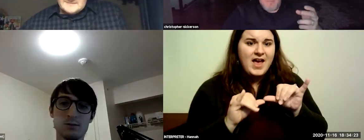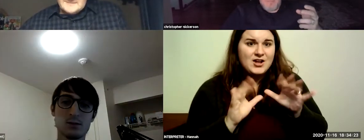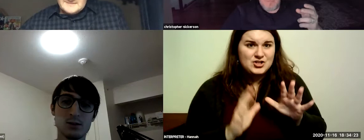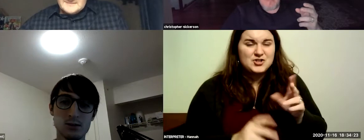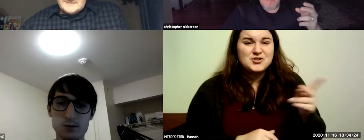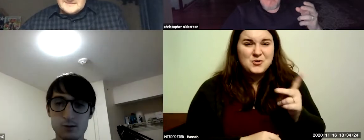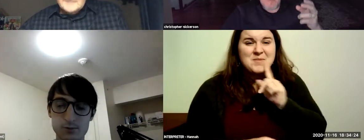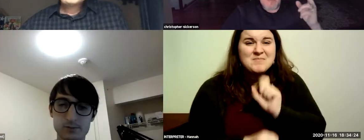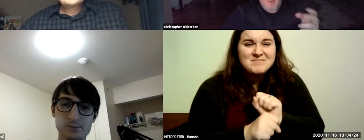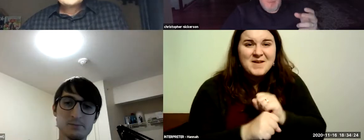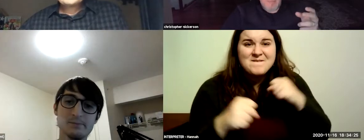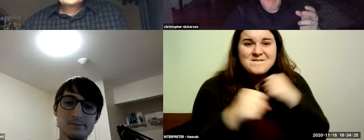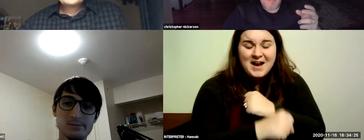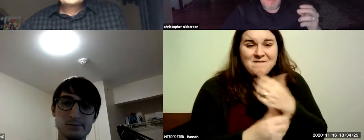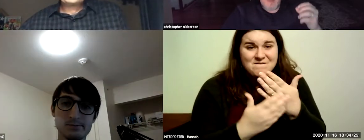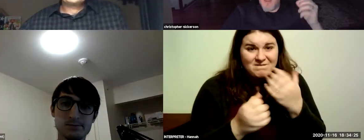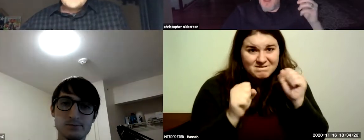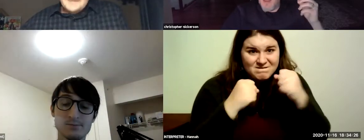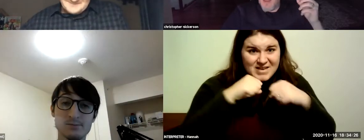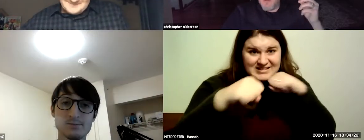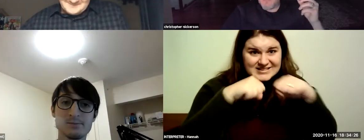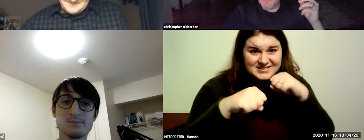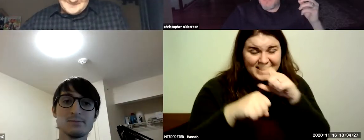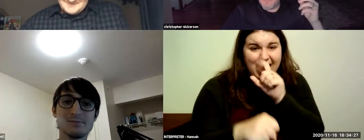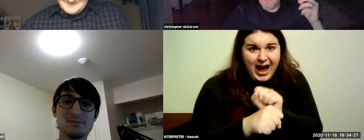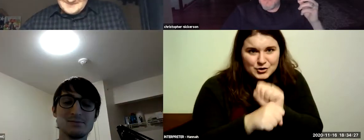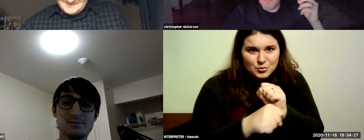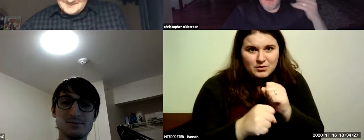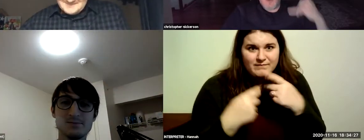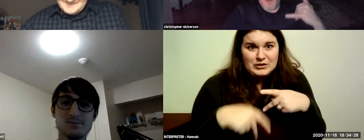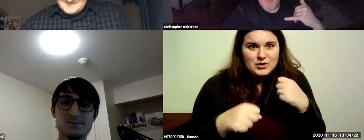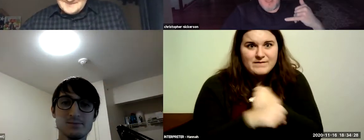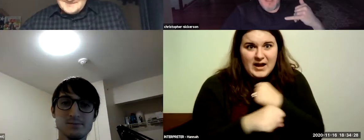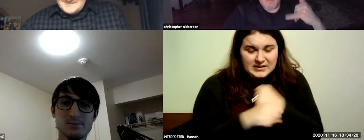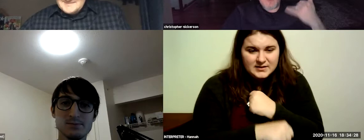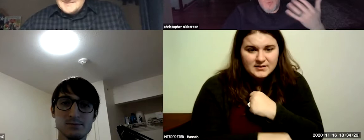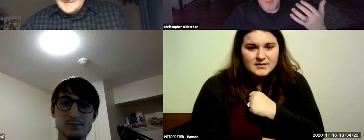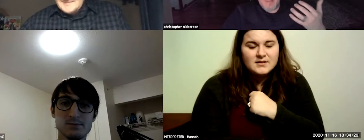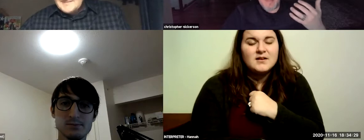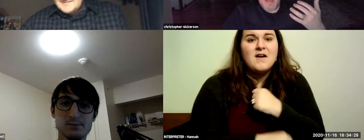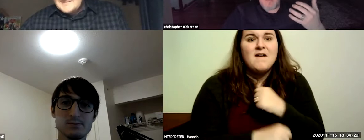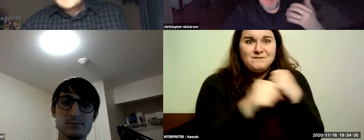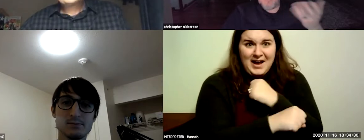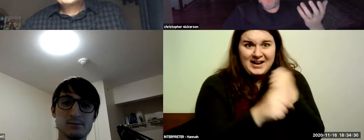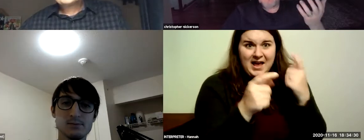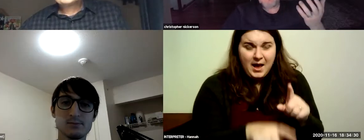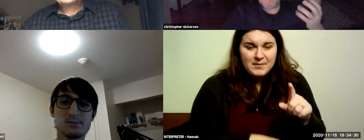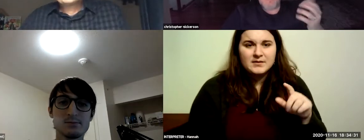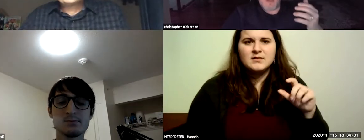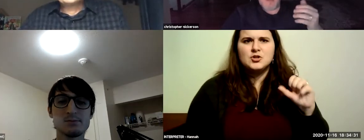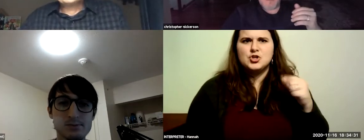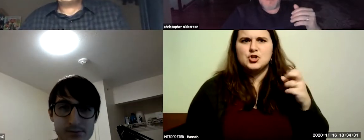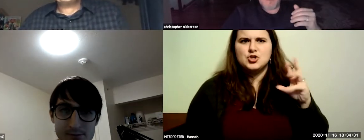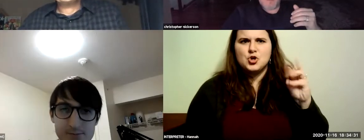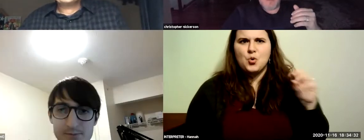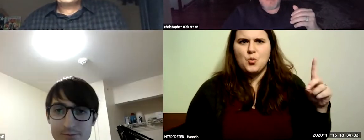fight in the office. And he called me and told me that this happened. And I'm like, what